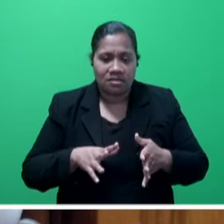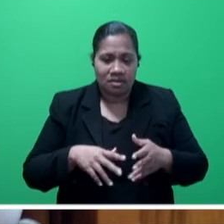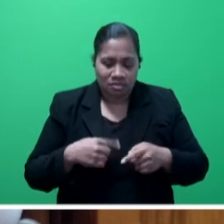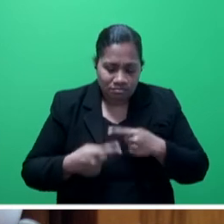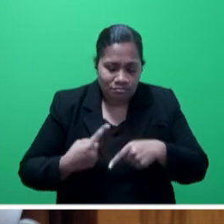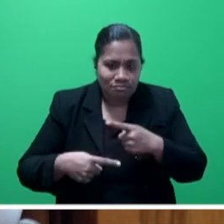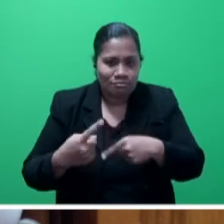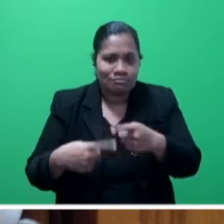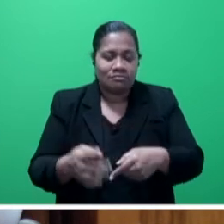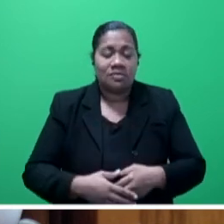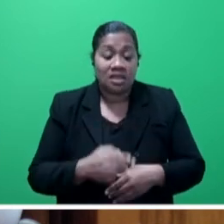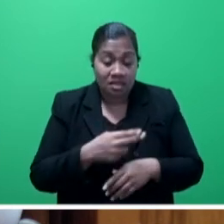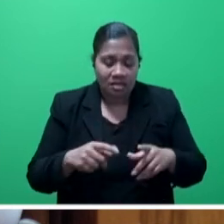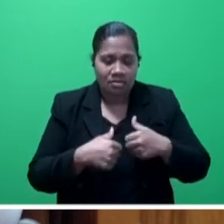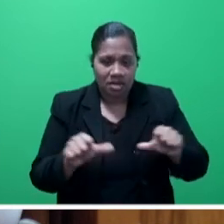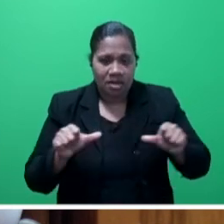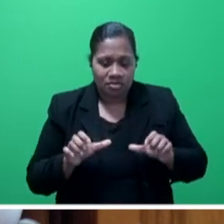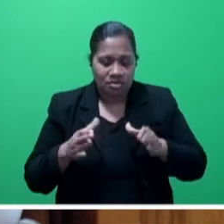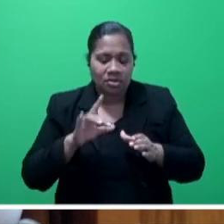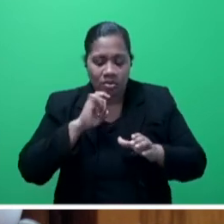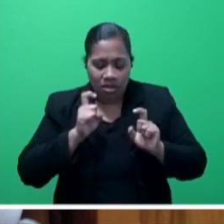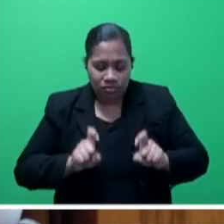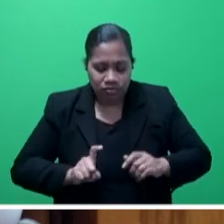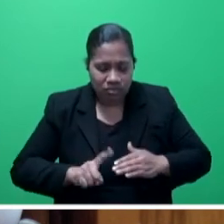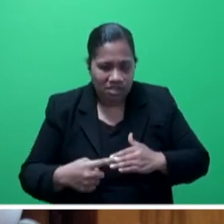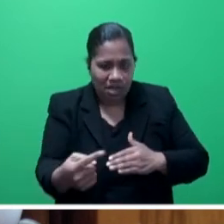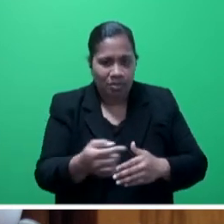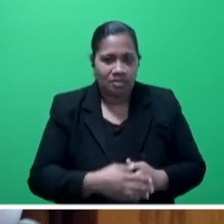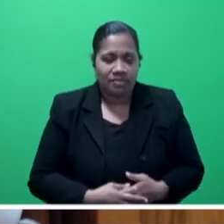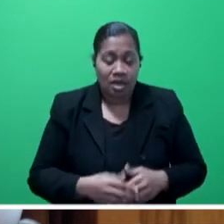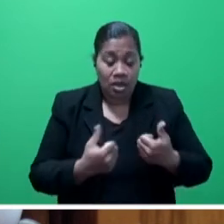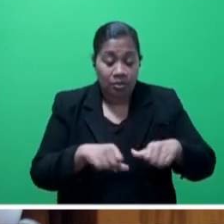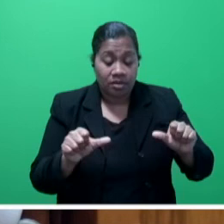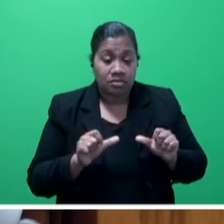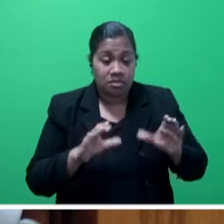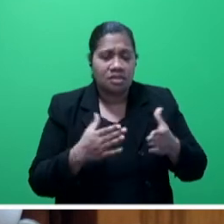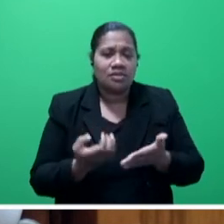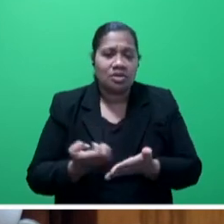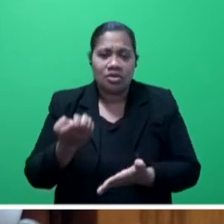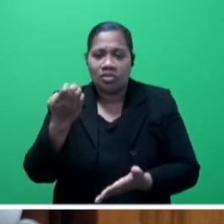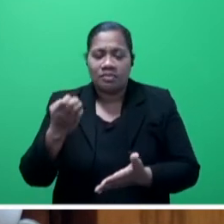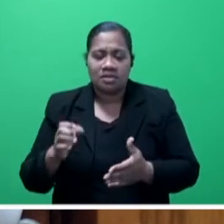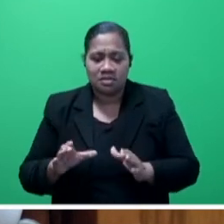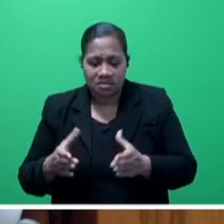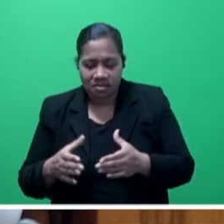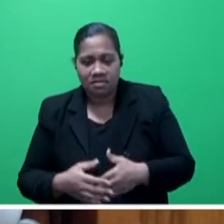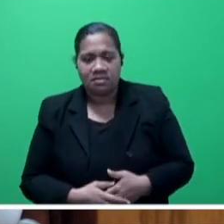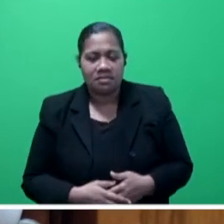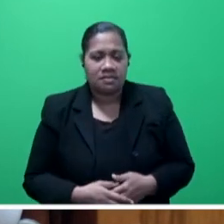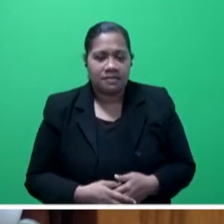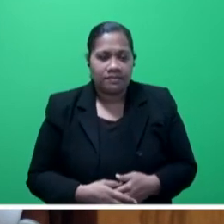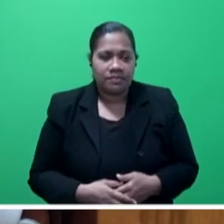our agriculture sector will be sustainable. Agriculture sector is an economic sector, not a welfare sector. So its growth